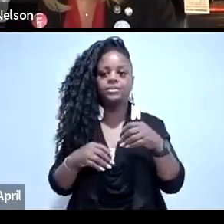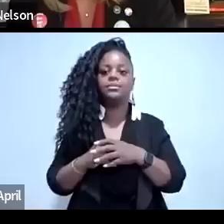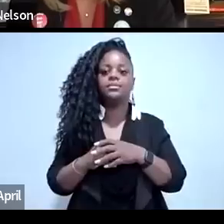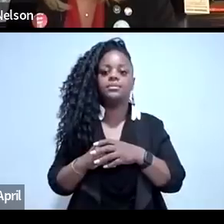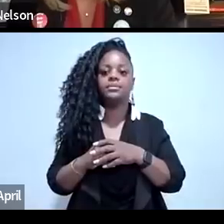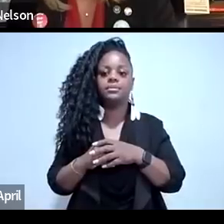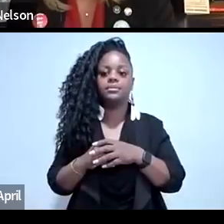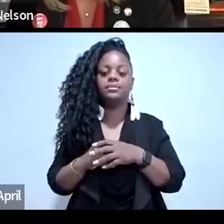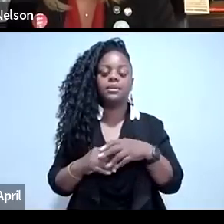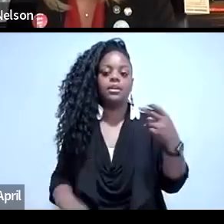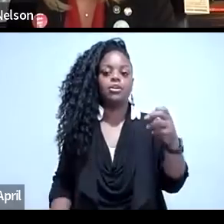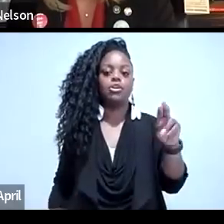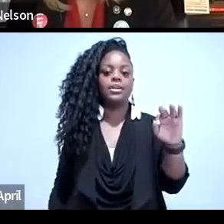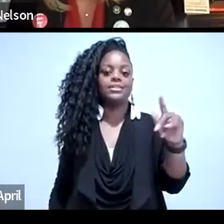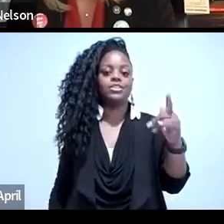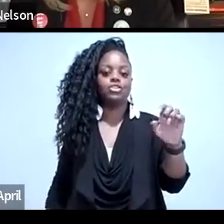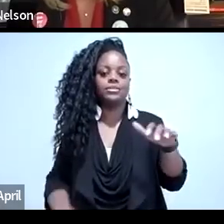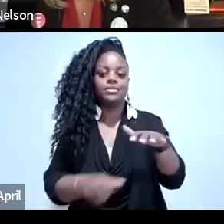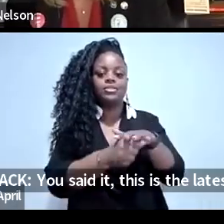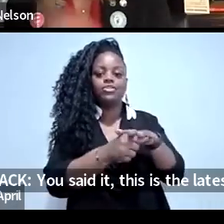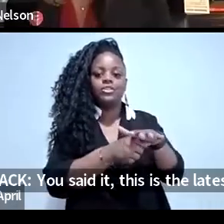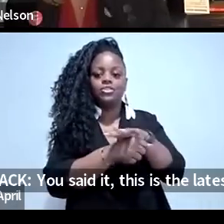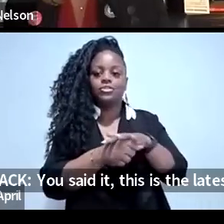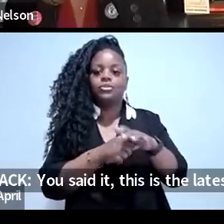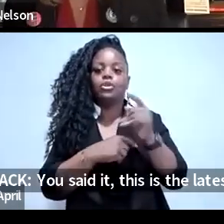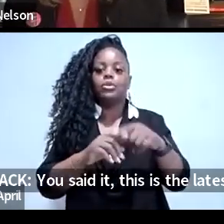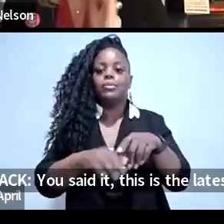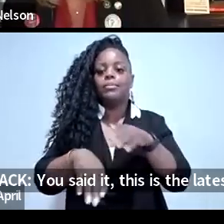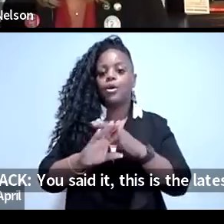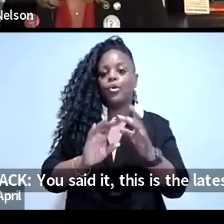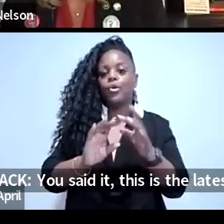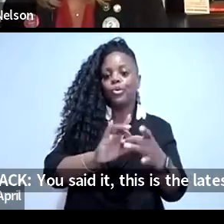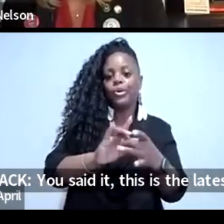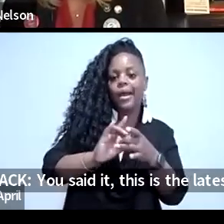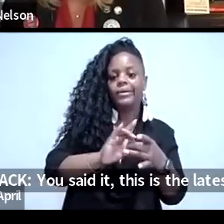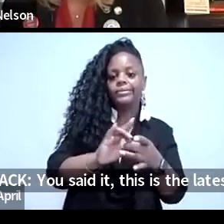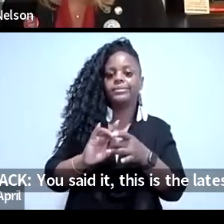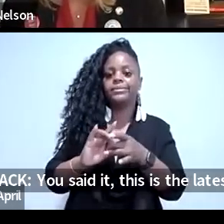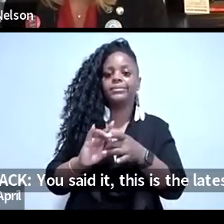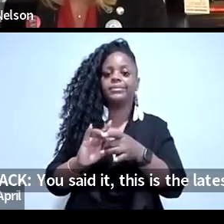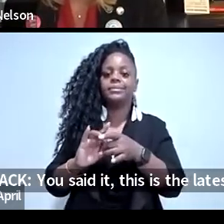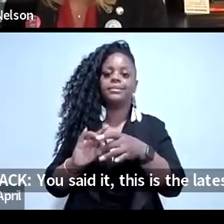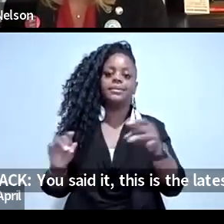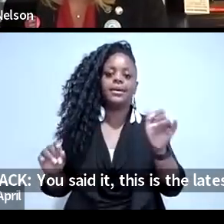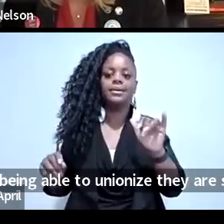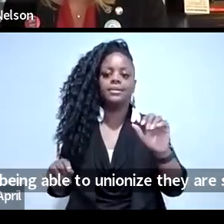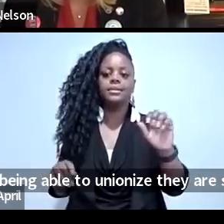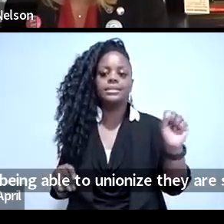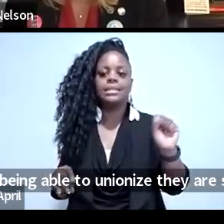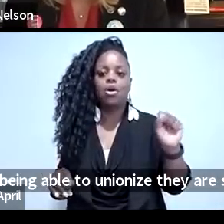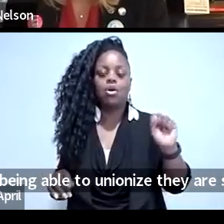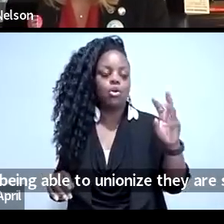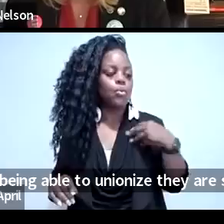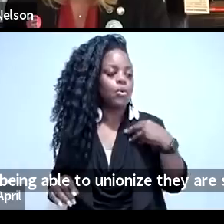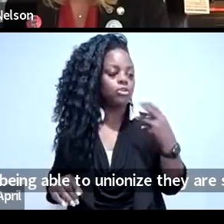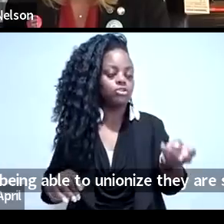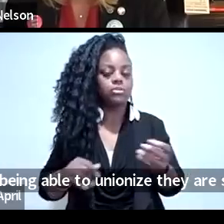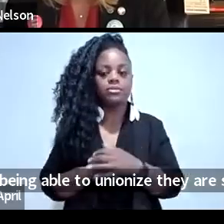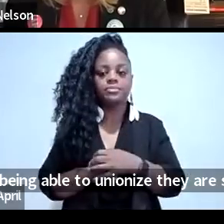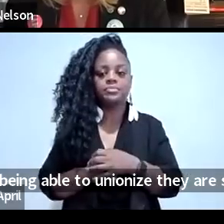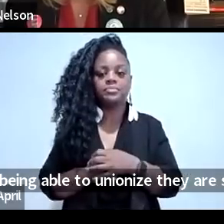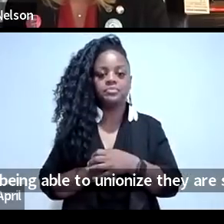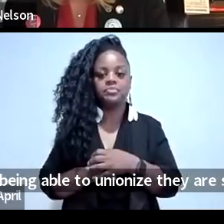unionize. They're, you know, shutting down stores when workers complain about safety issues. And the subtext, of course, now is